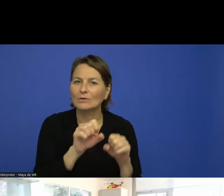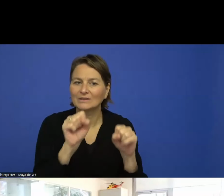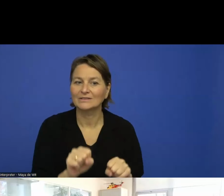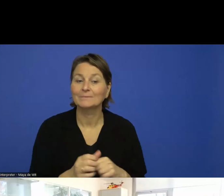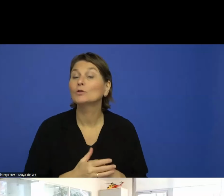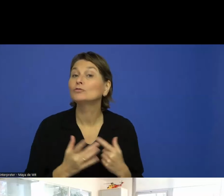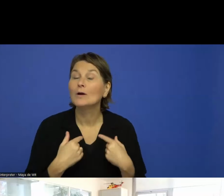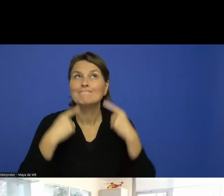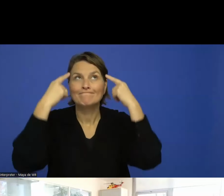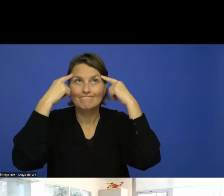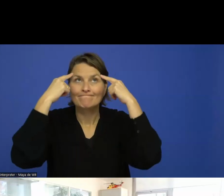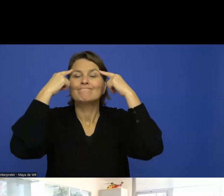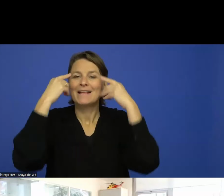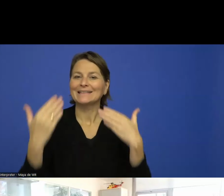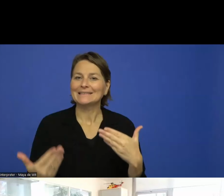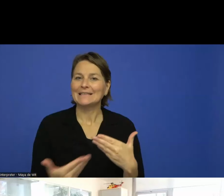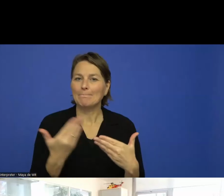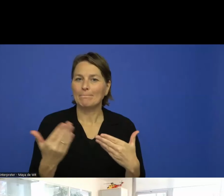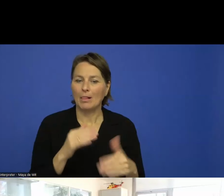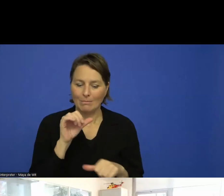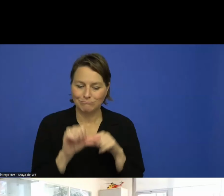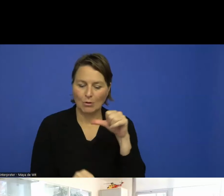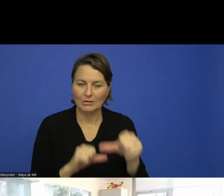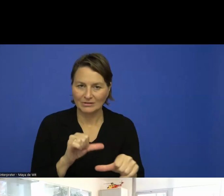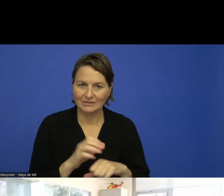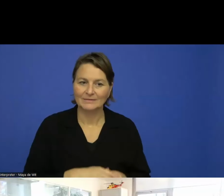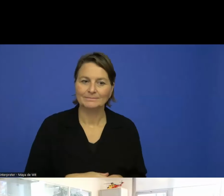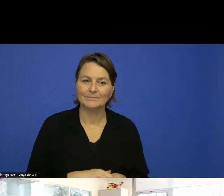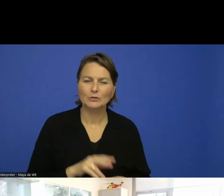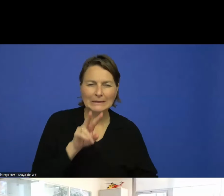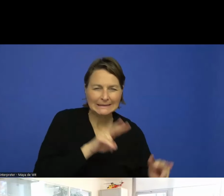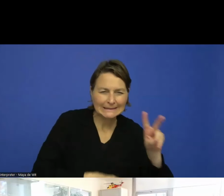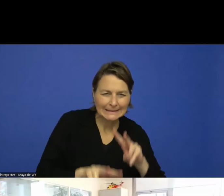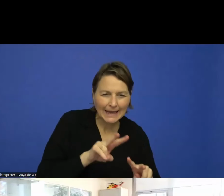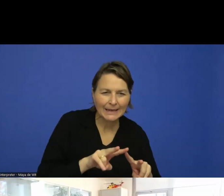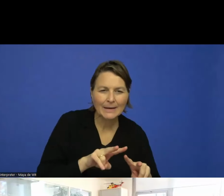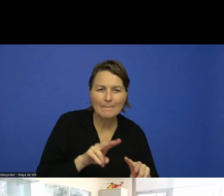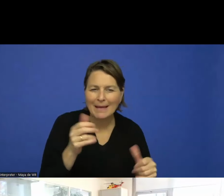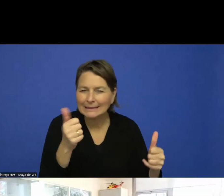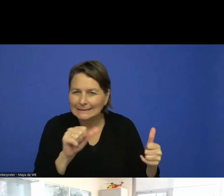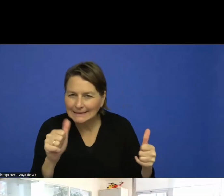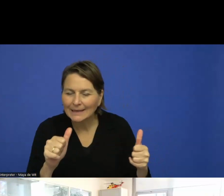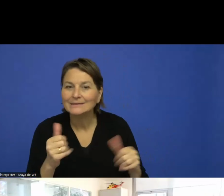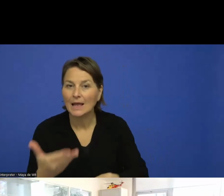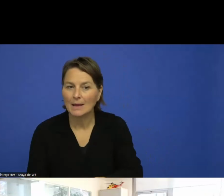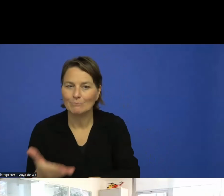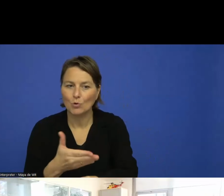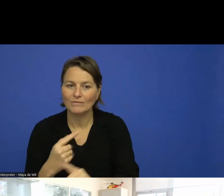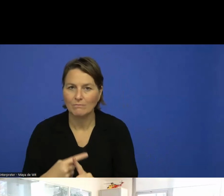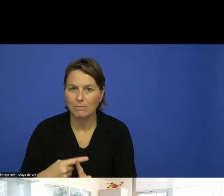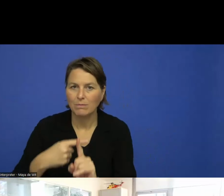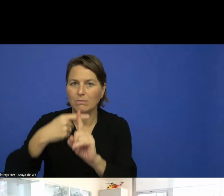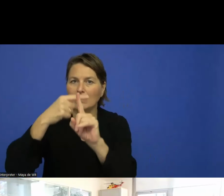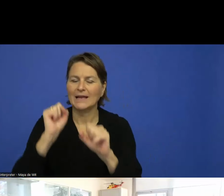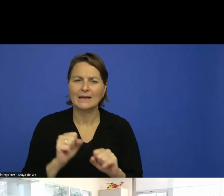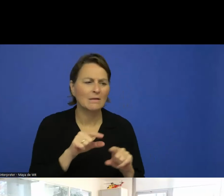process. How to examine, assess, and then improve. What is going on? What could go wrong?